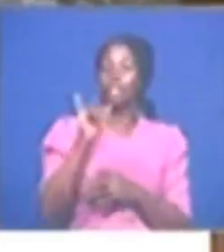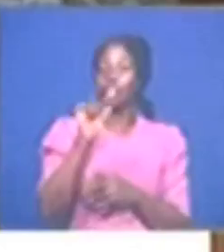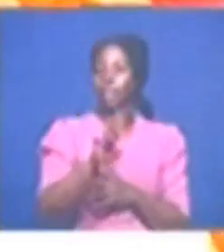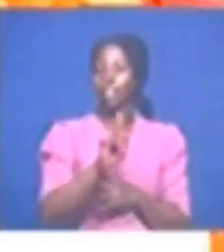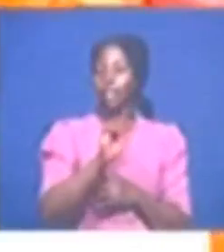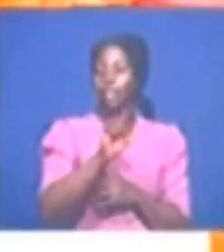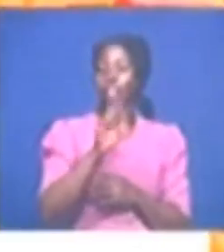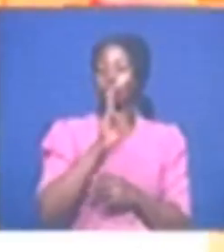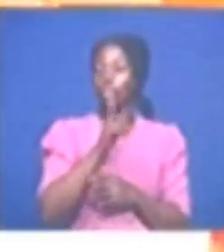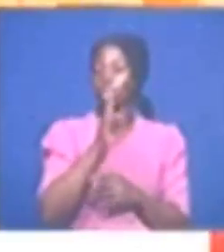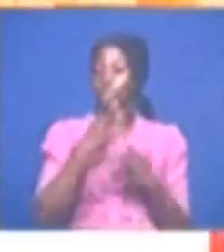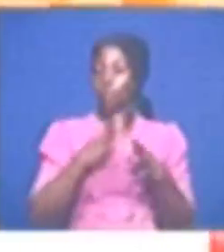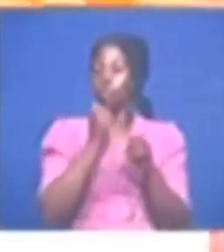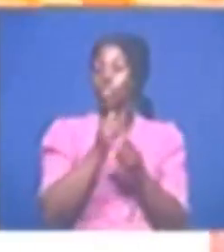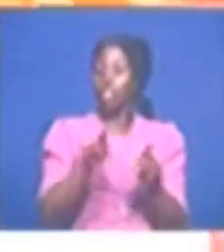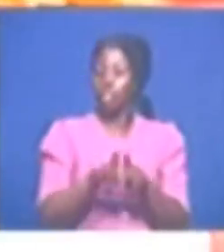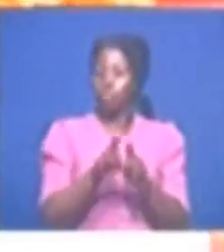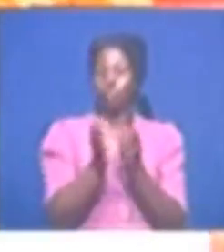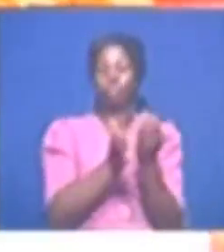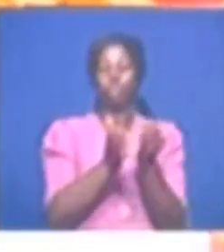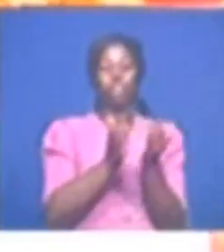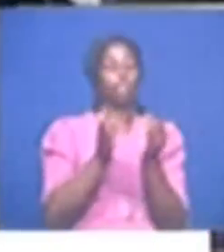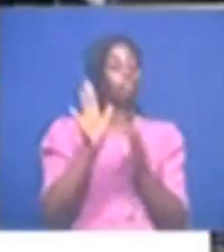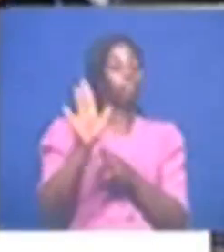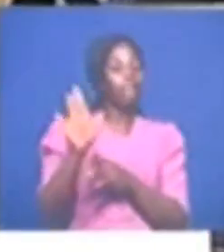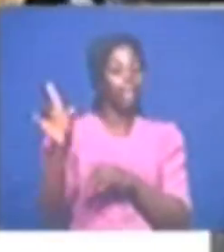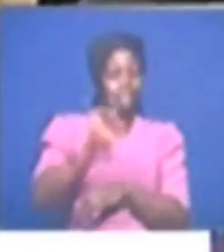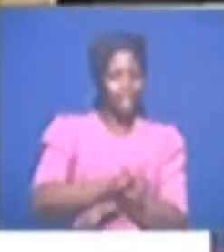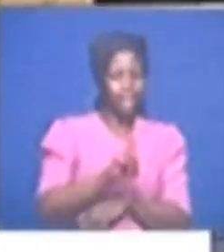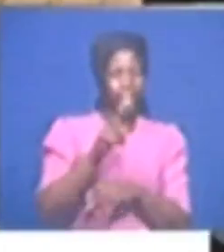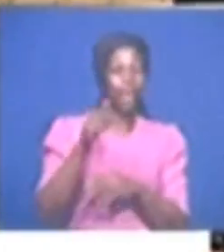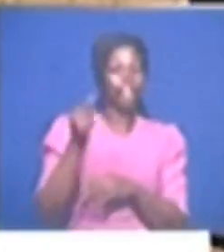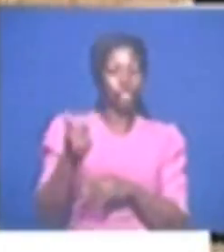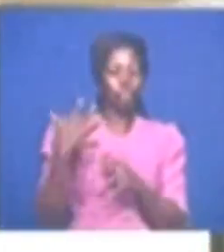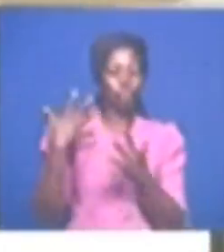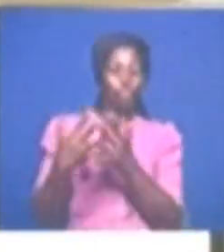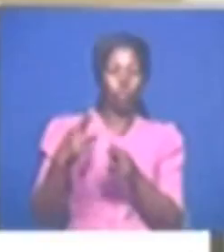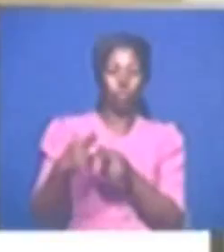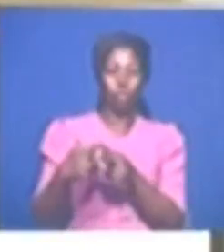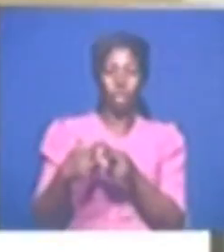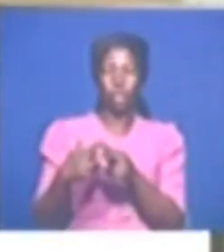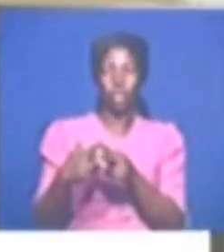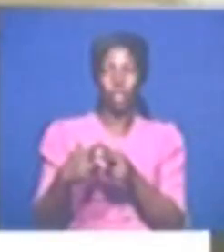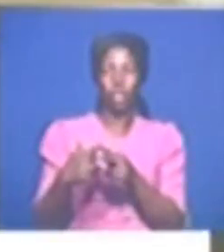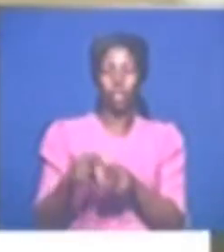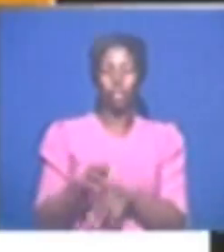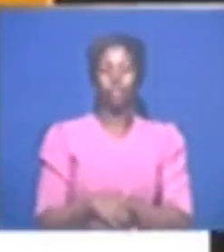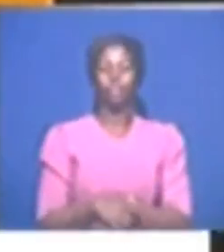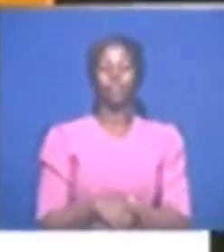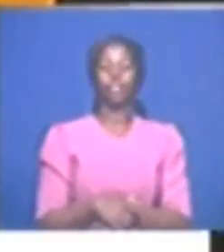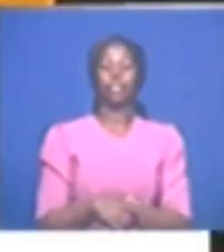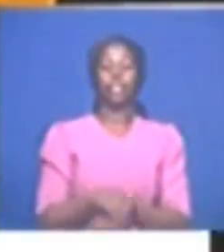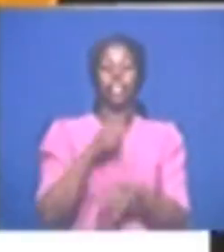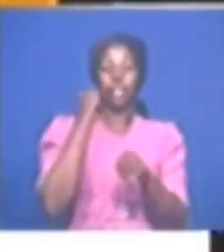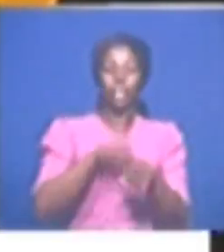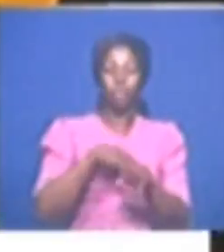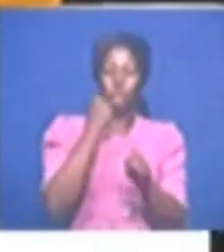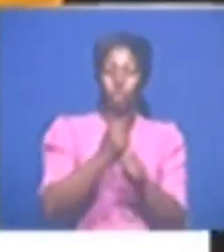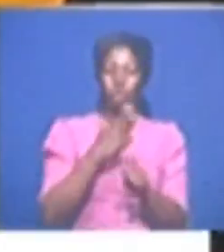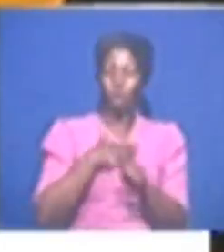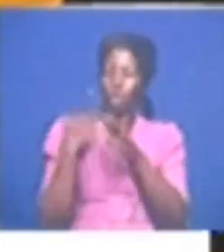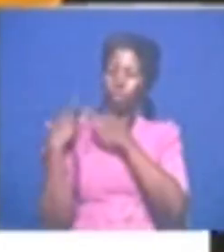numbered, saying the multi-agency teams carrying out the crackdowns are closing in. And in execution of our mandate as National Police